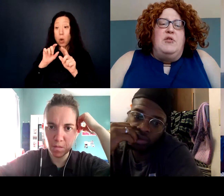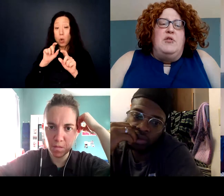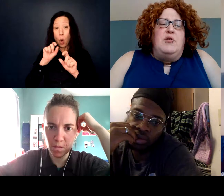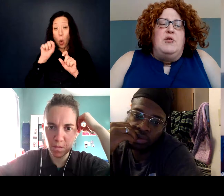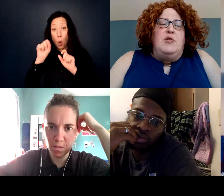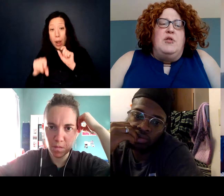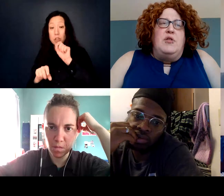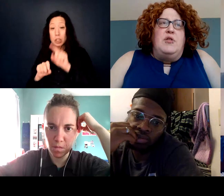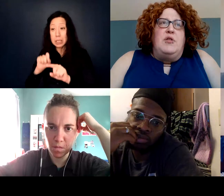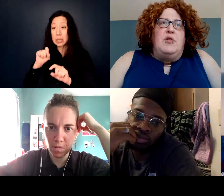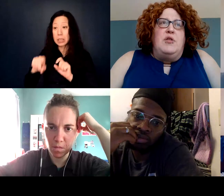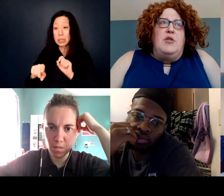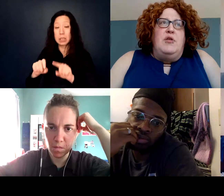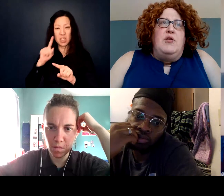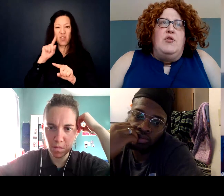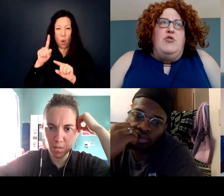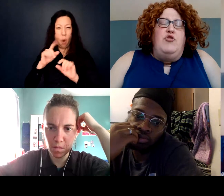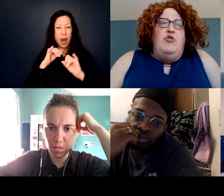but